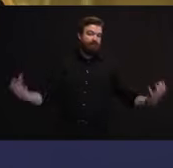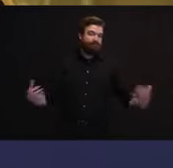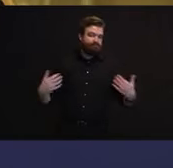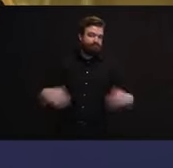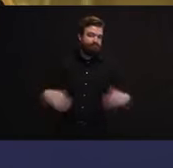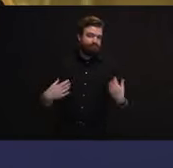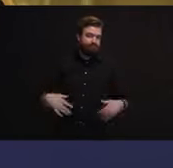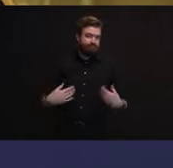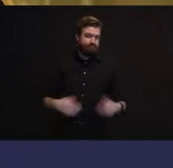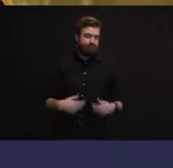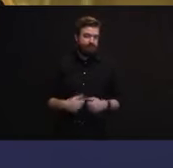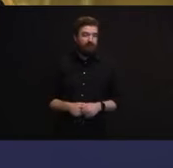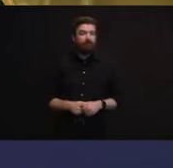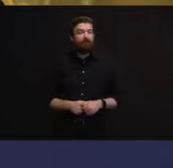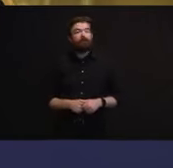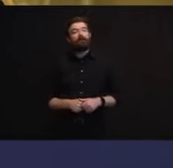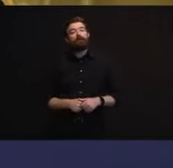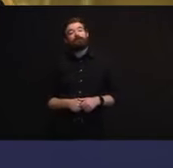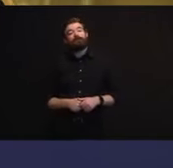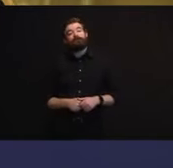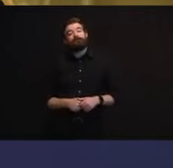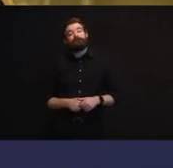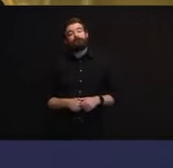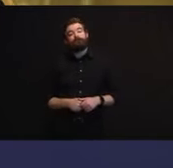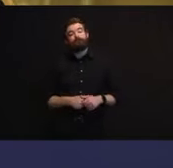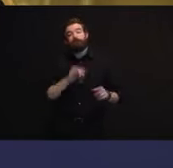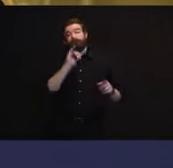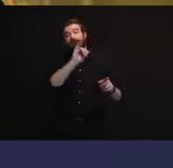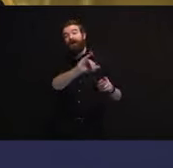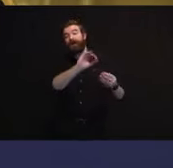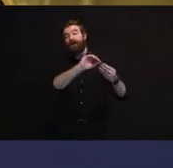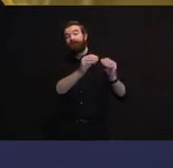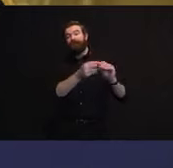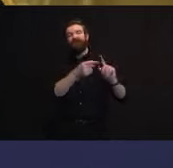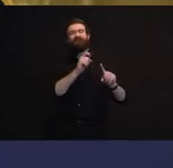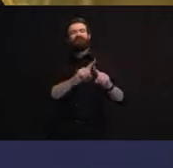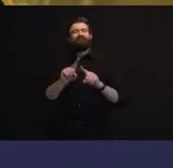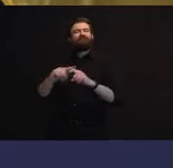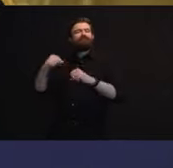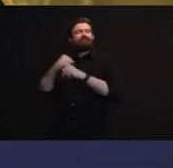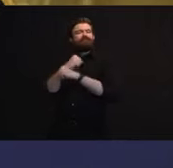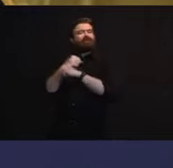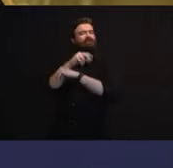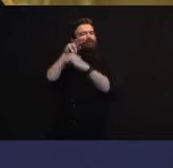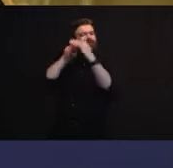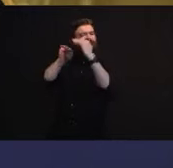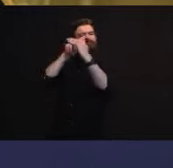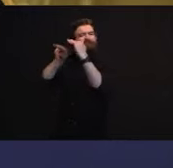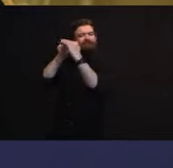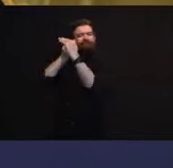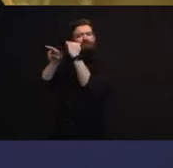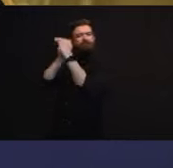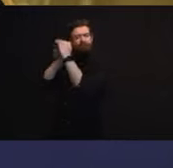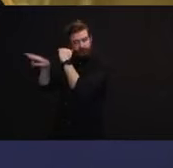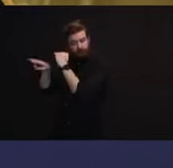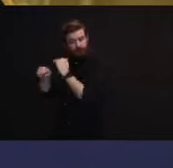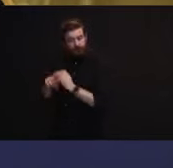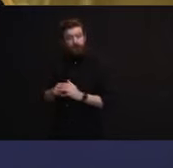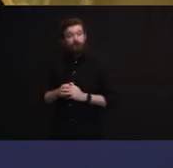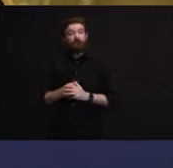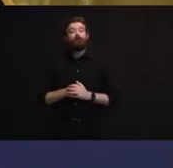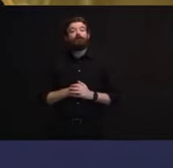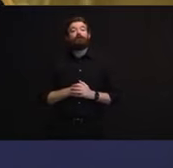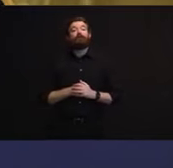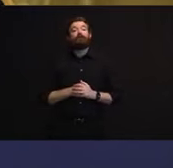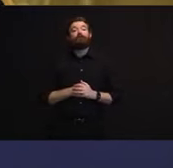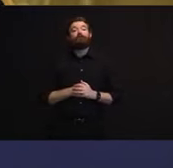that you look at and your colleagues look at, and will continue to, right? And models are models. I'll repeat what we said early on, and this was